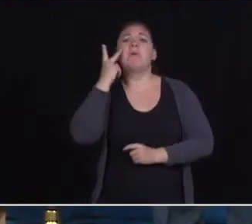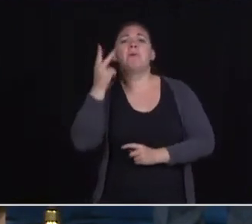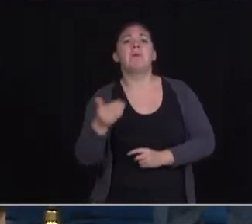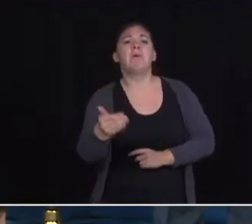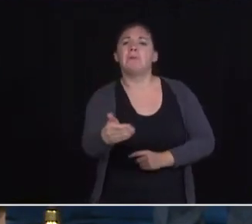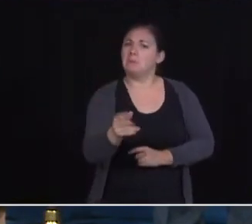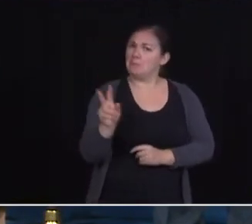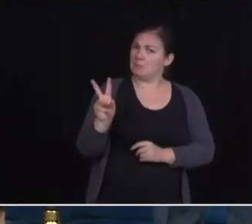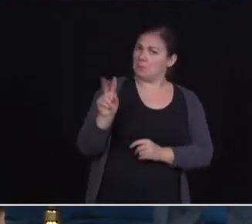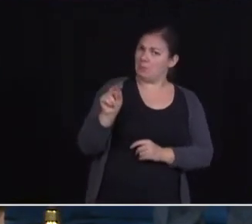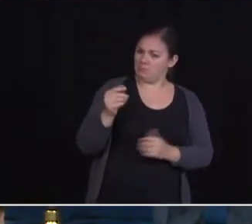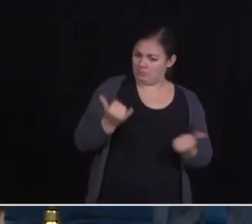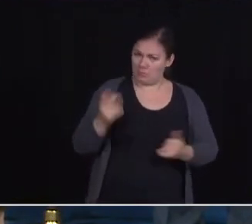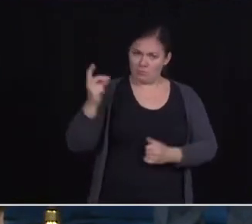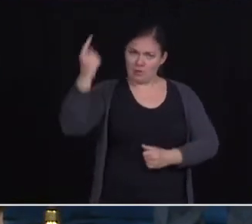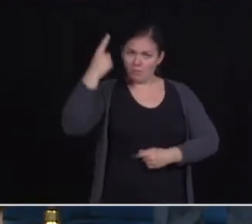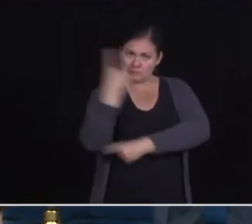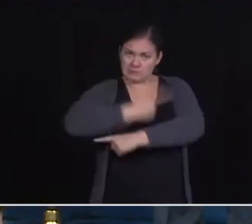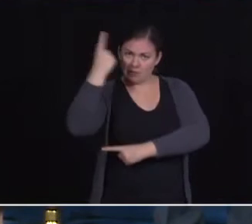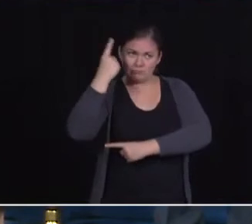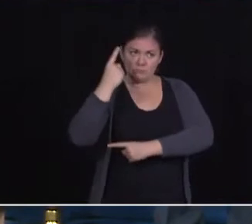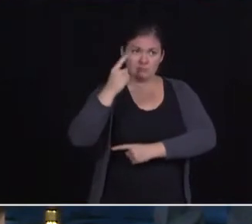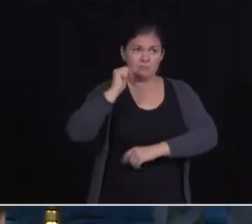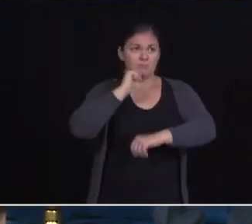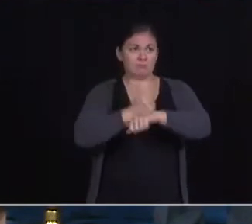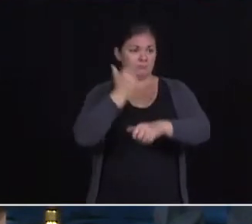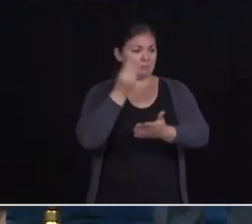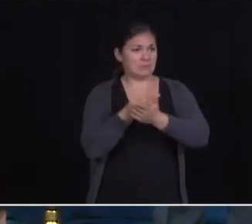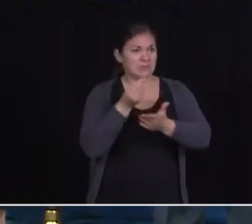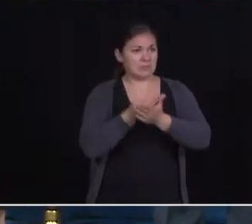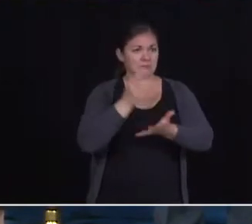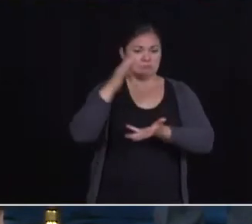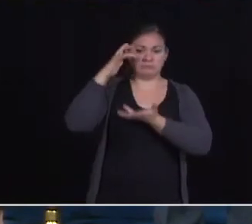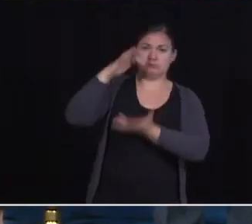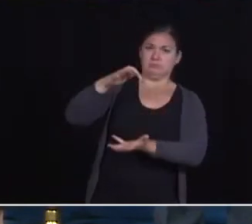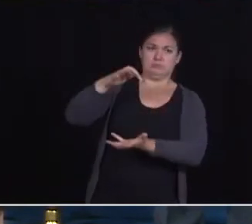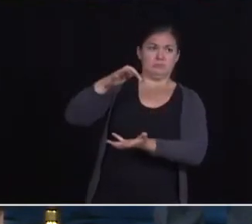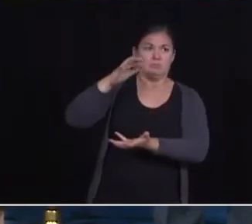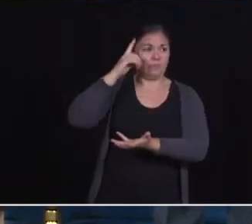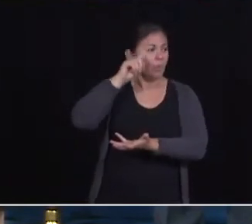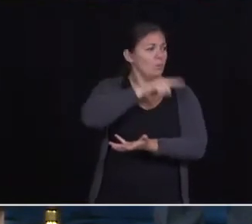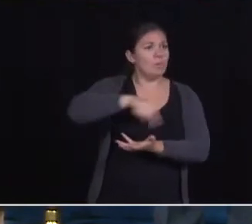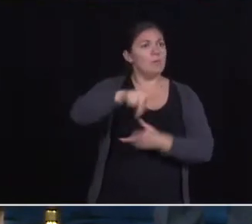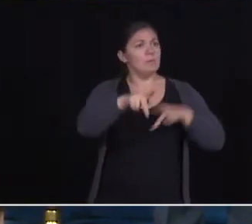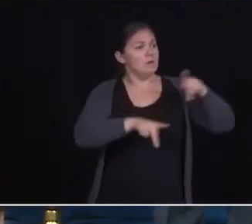packages for these people affected, no matter if it's the wage subsidy, the rent